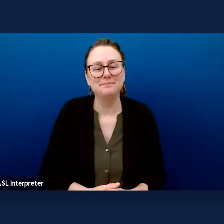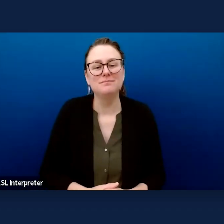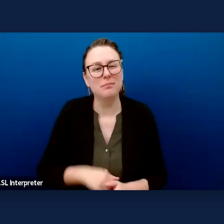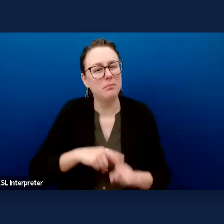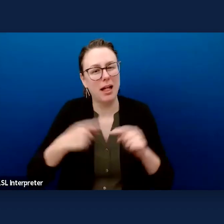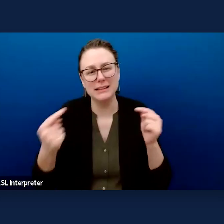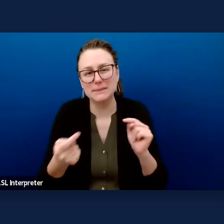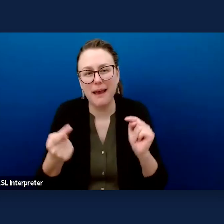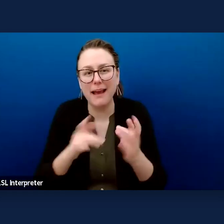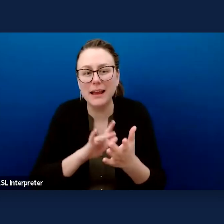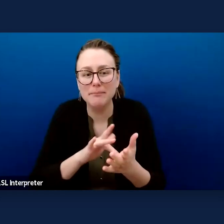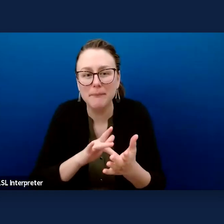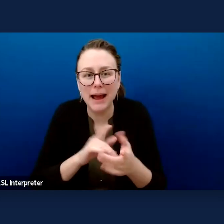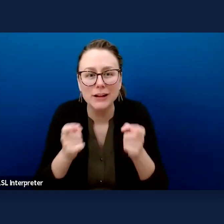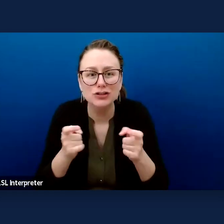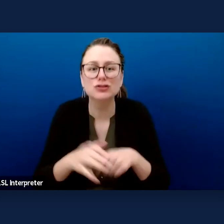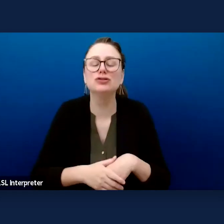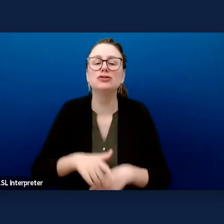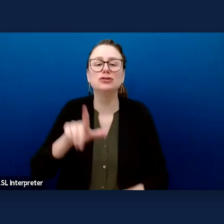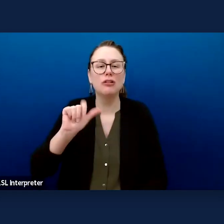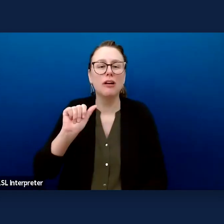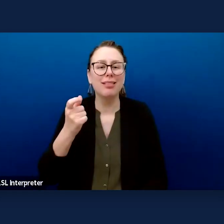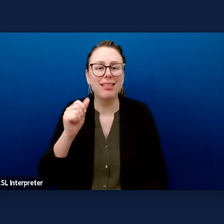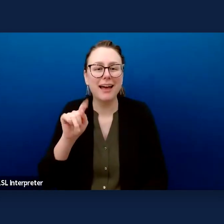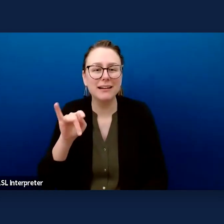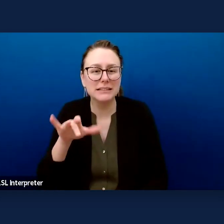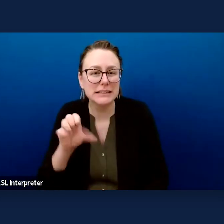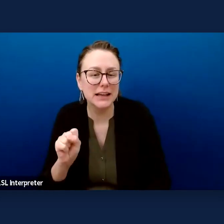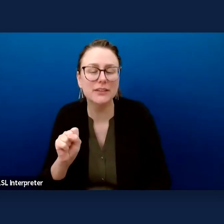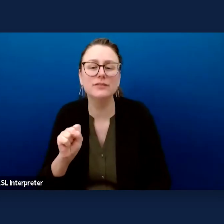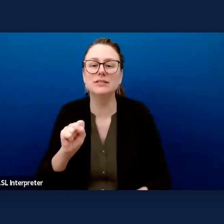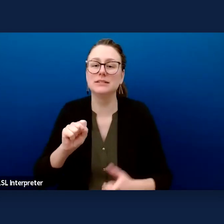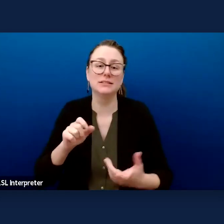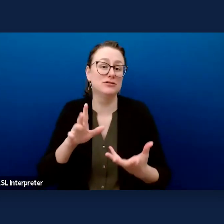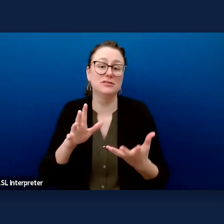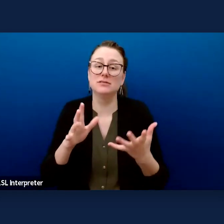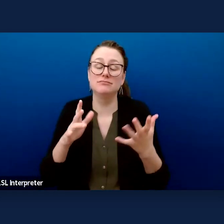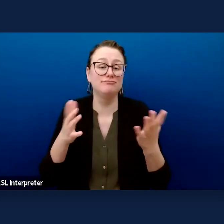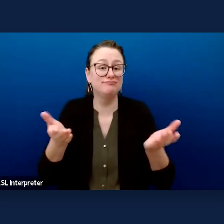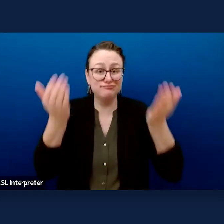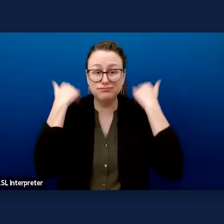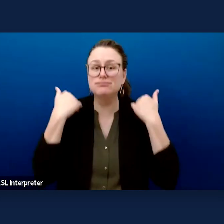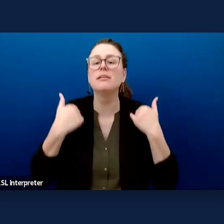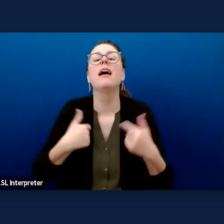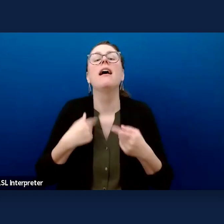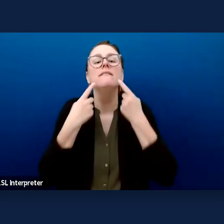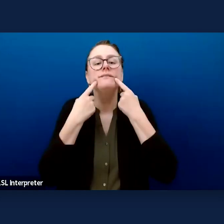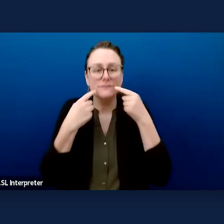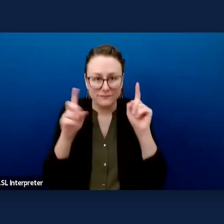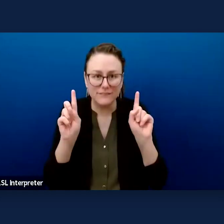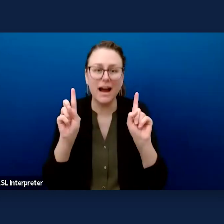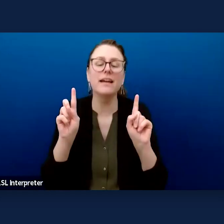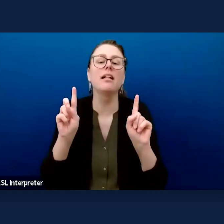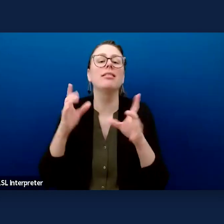pain meds and laxatives and stuff like that just did me in. So I finally ended up getting